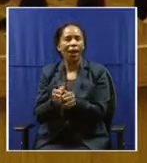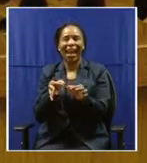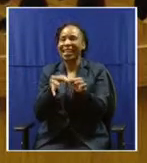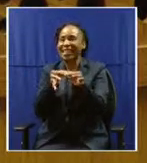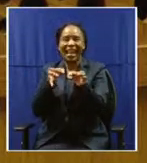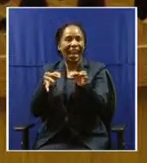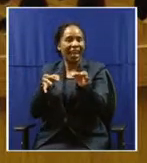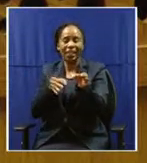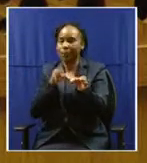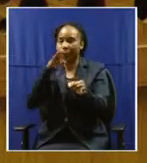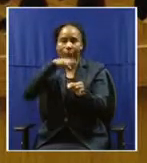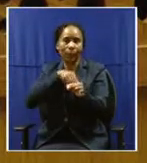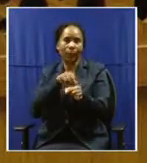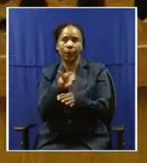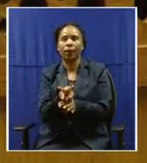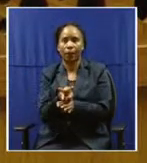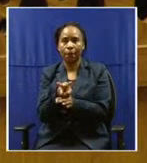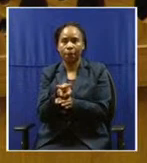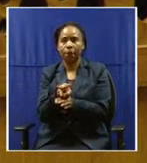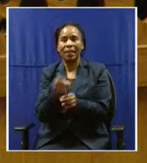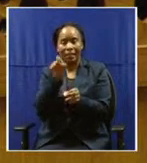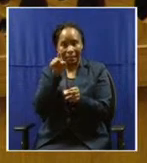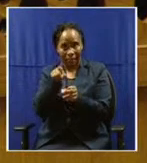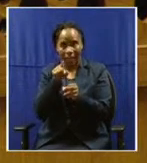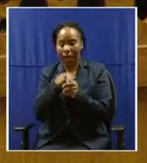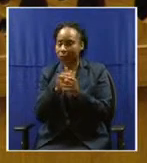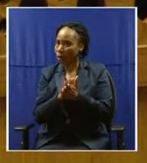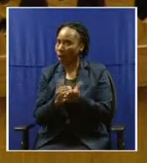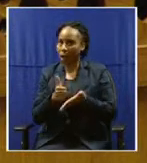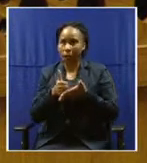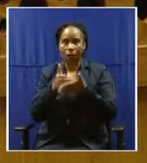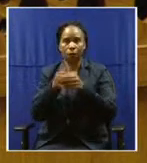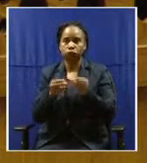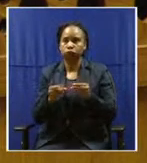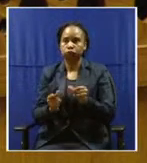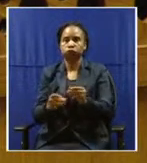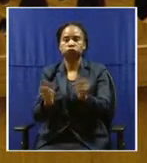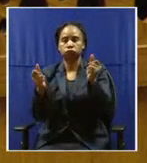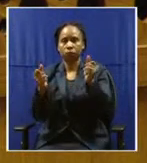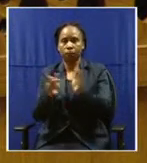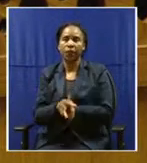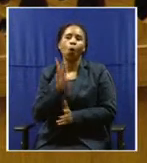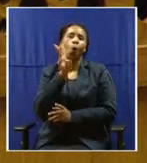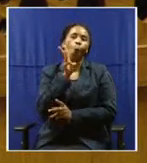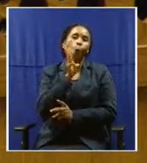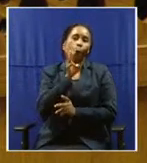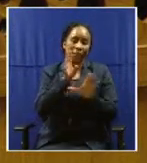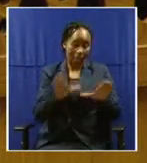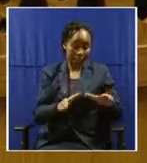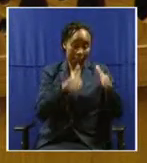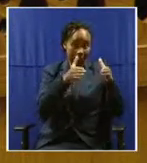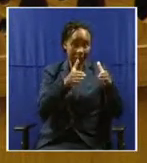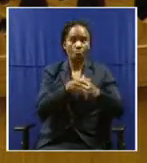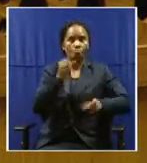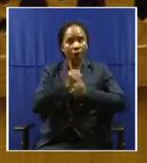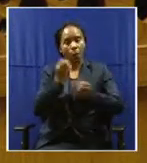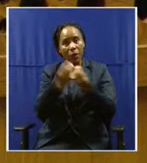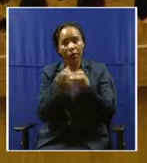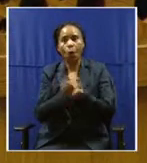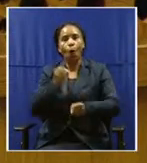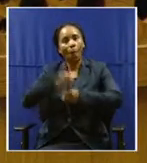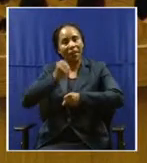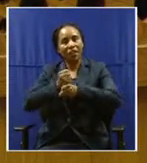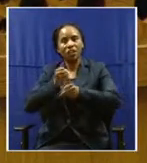spectrum auction process that we've decided on. In the water sector, we are working through Operation Vulindlela